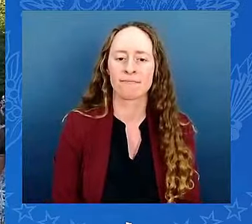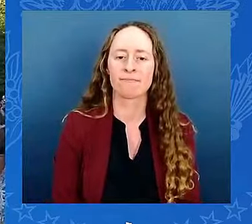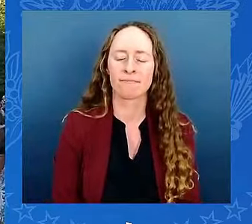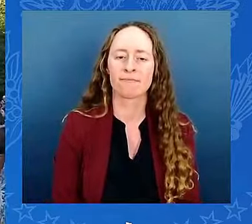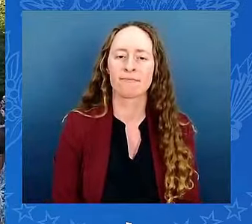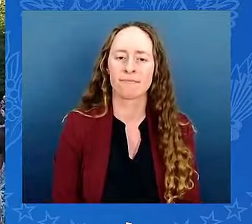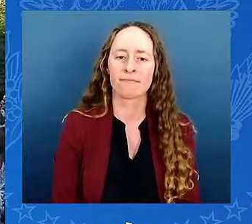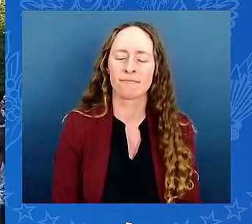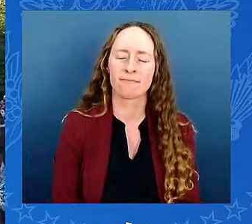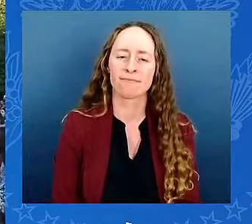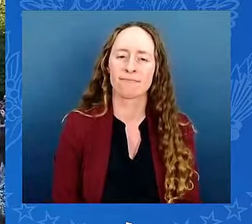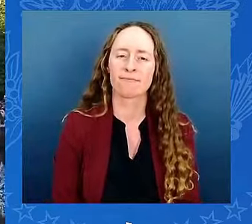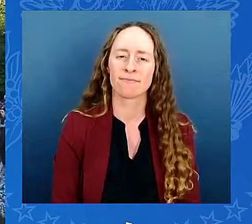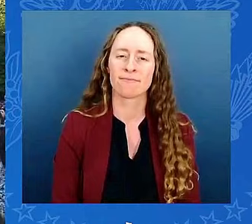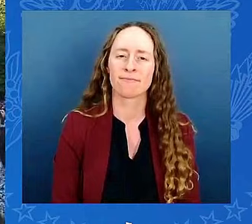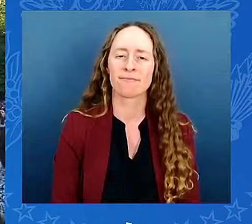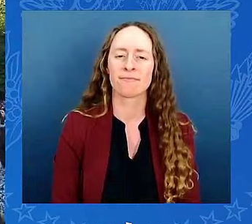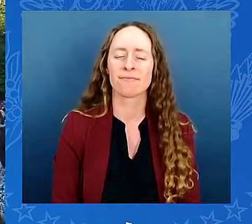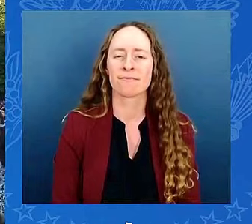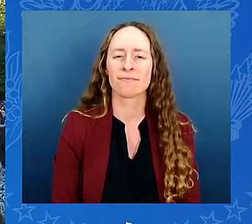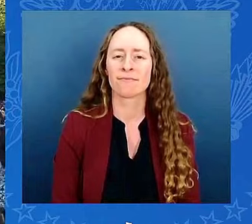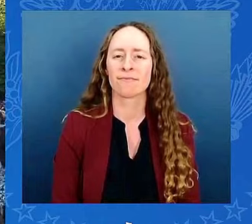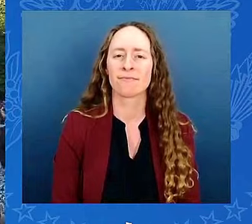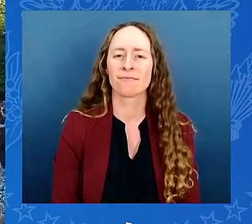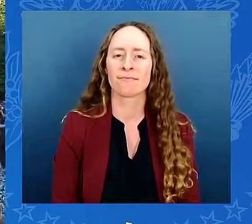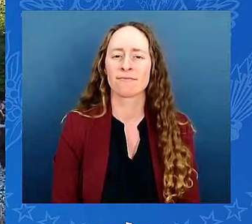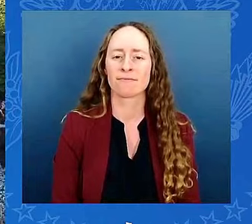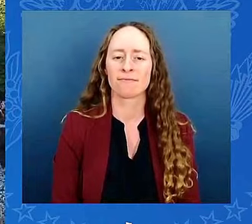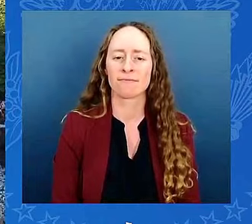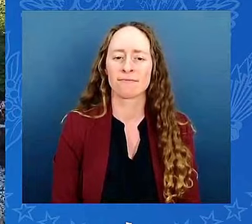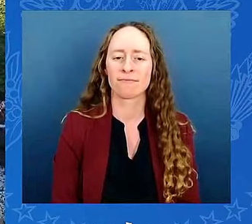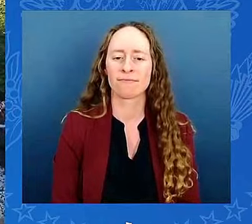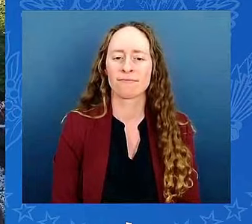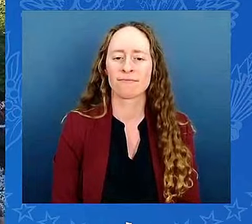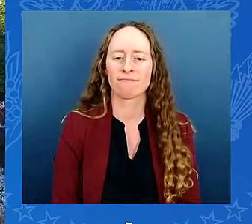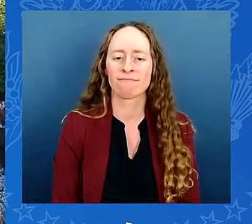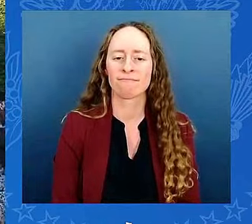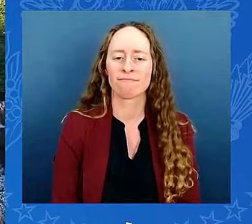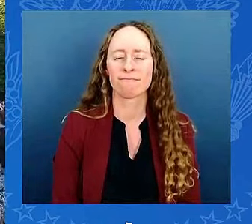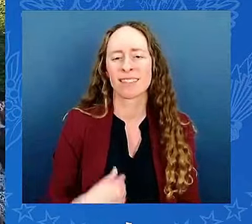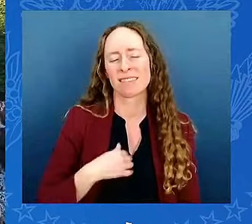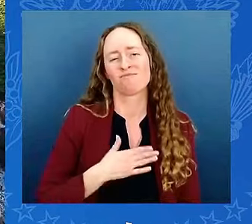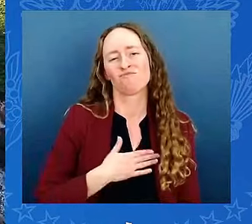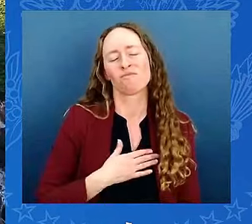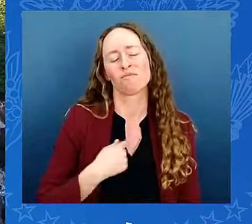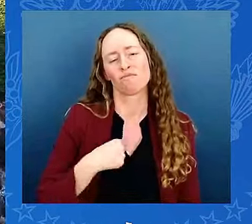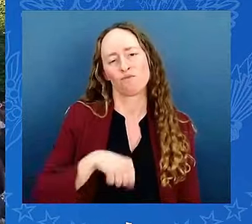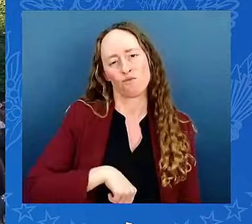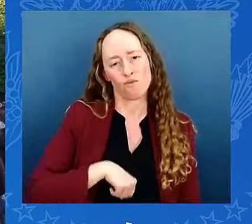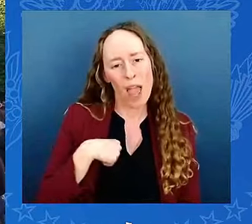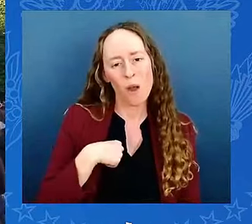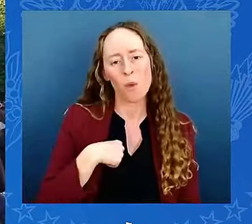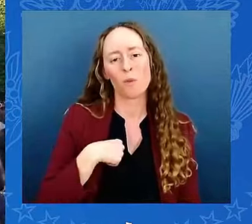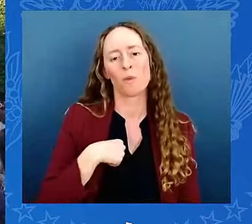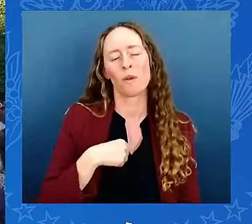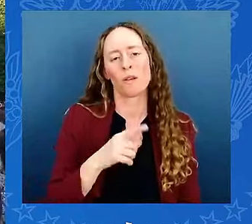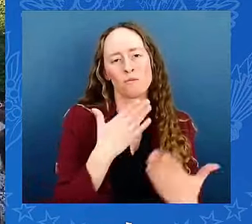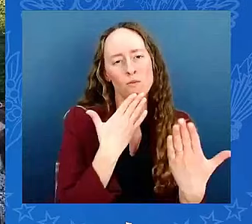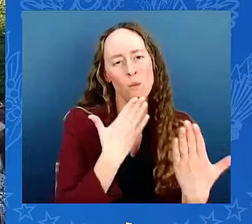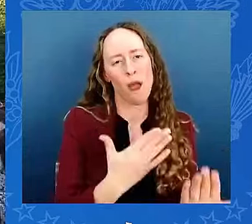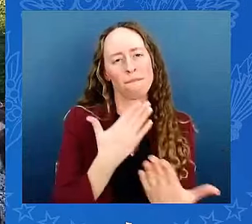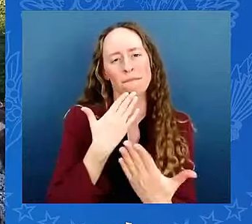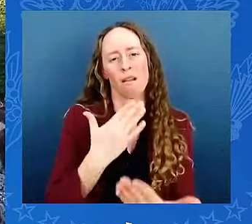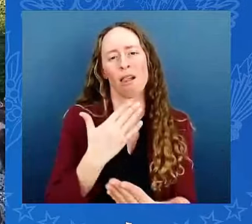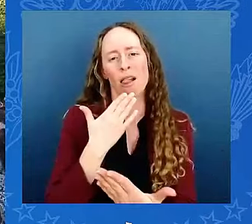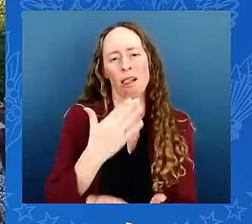I'm so proud, so grateful for the heroes I've met along the way,